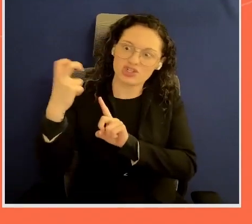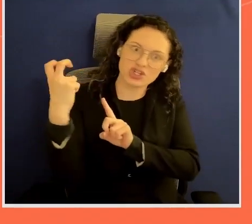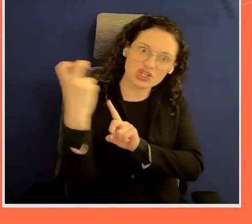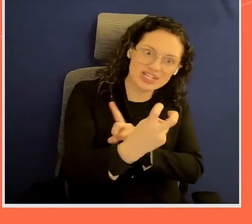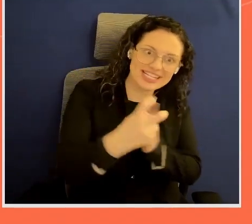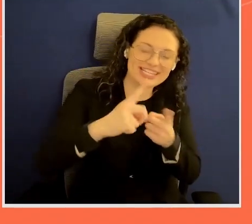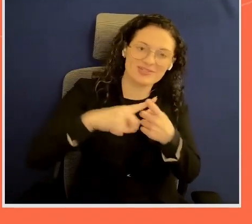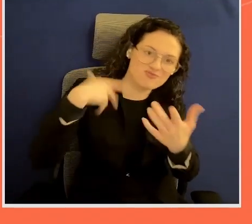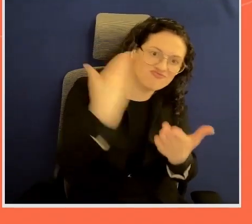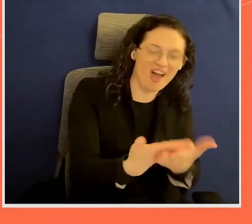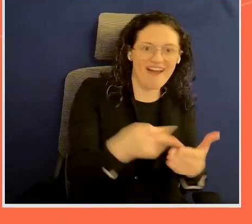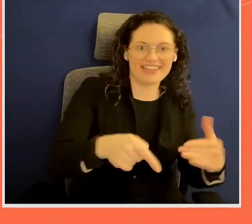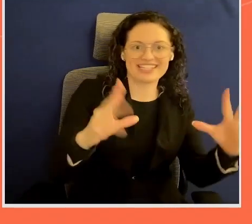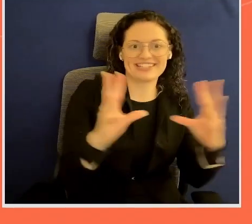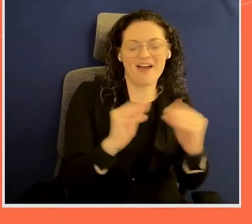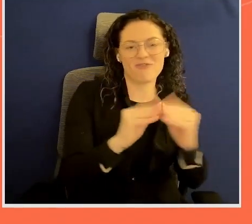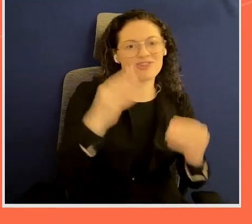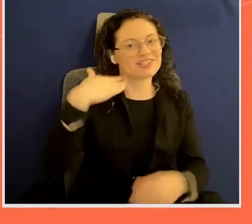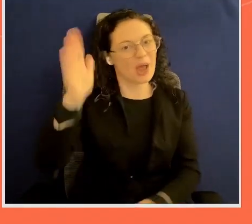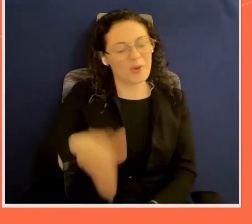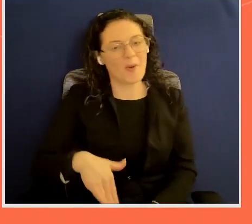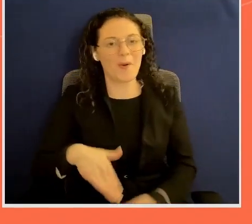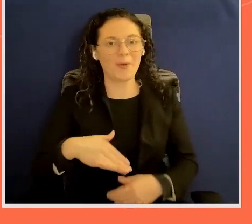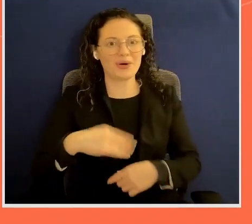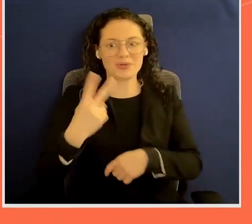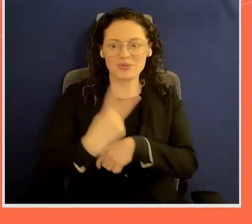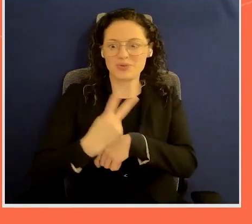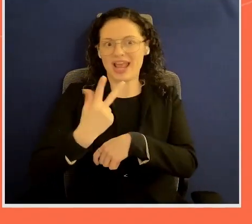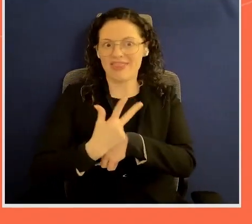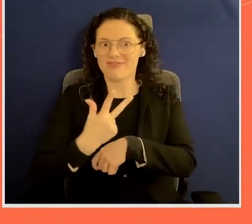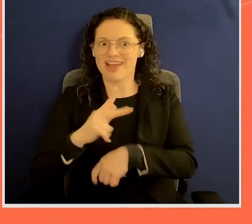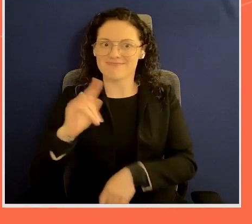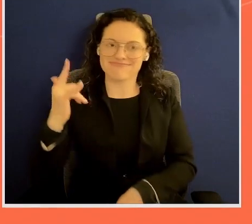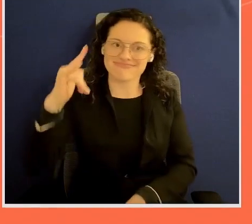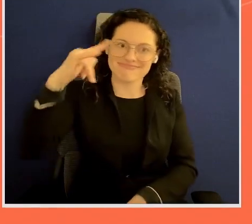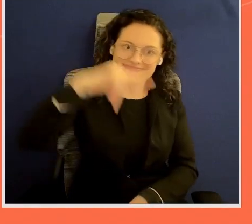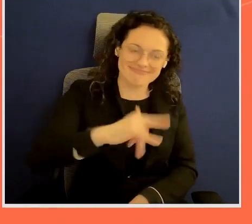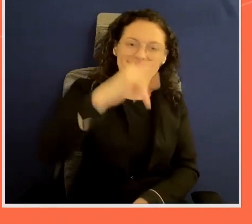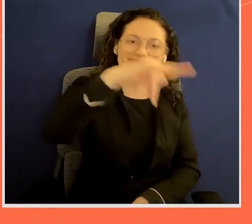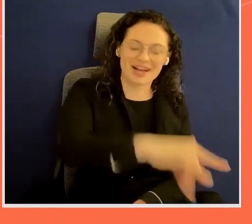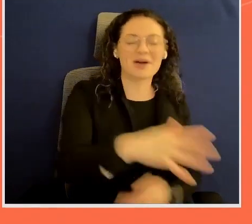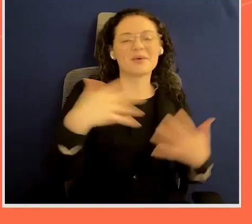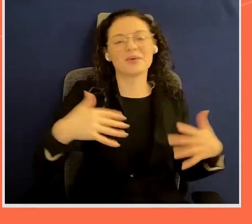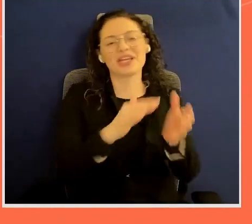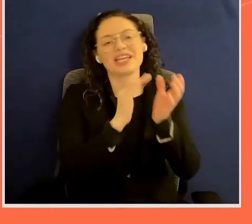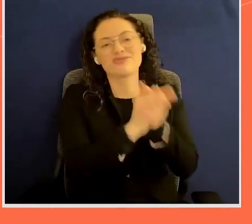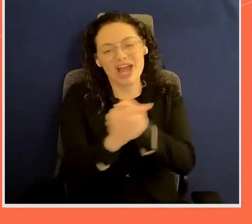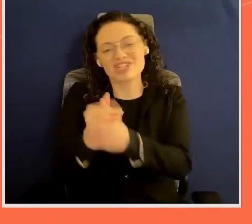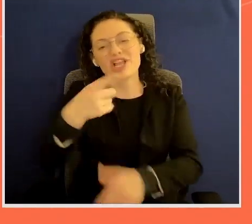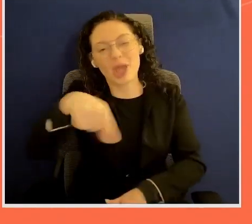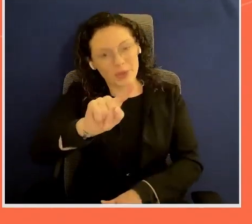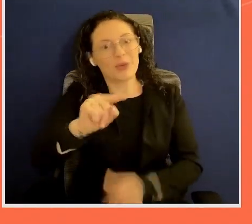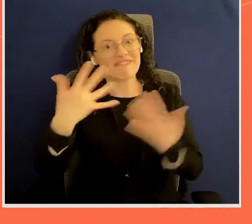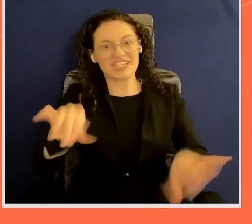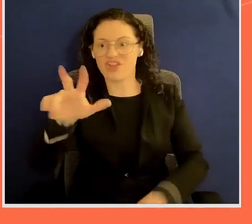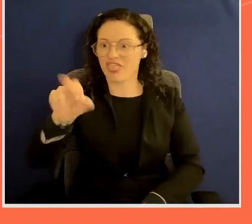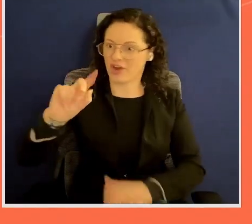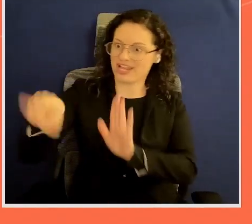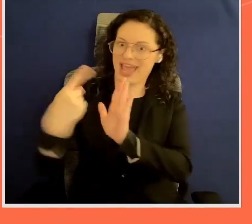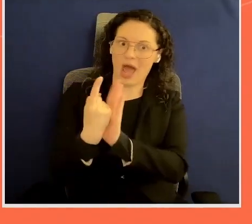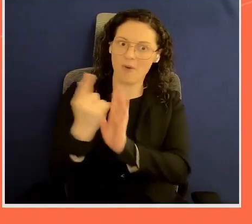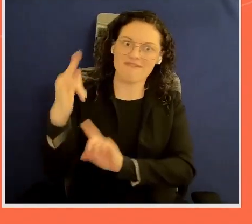for the ocean and its existential value. It's plain and simple. It literally allows us to breathe by